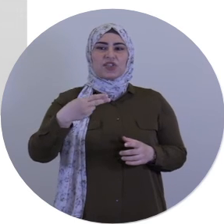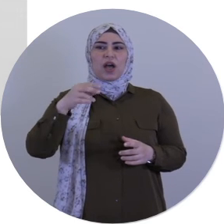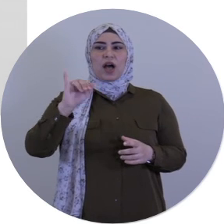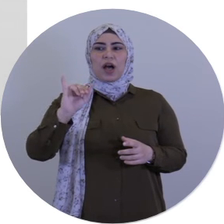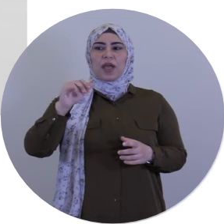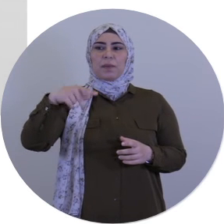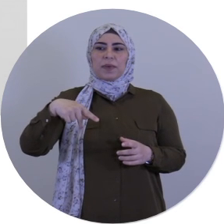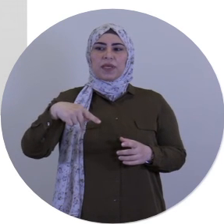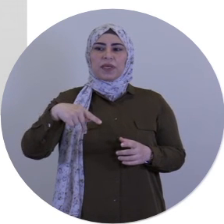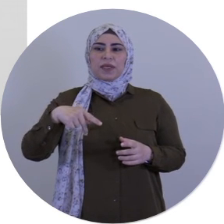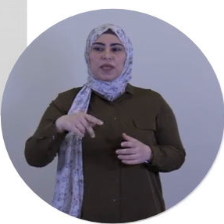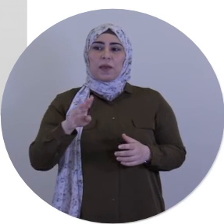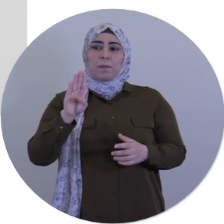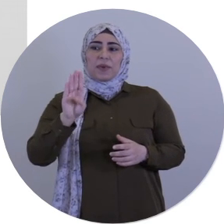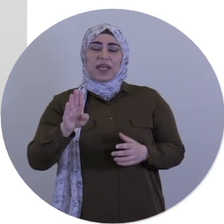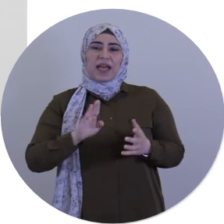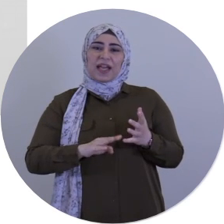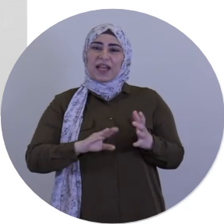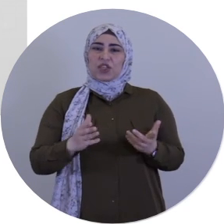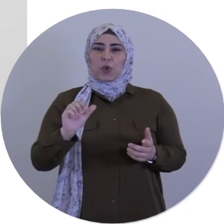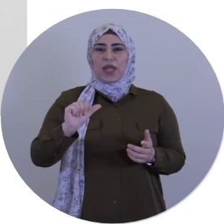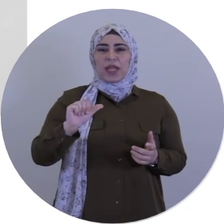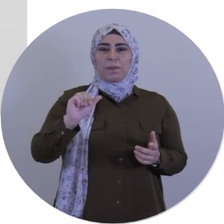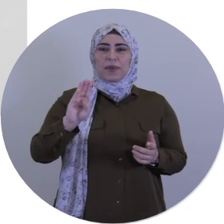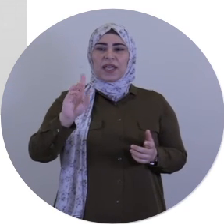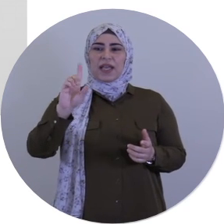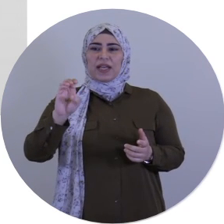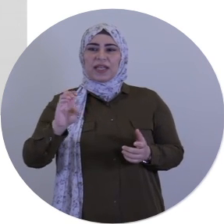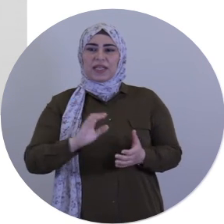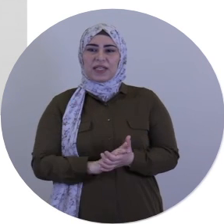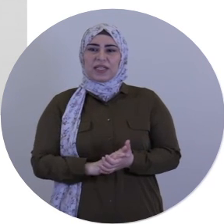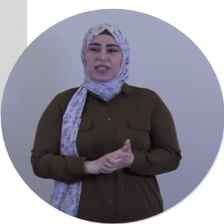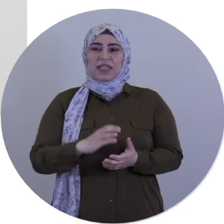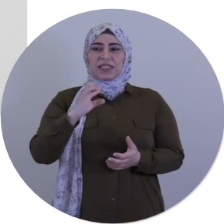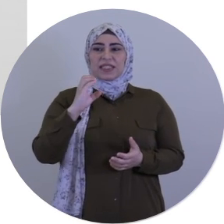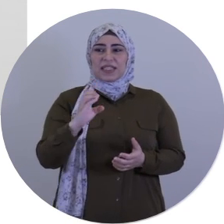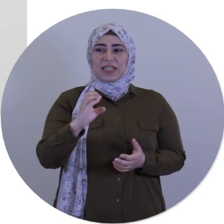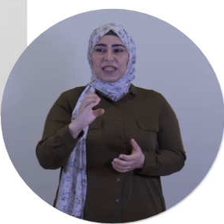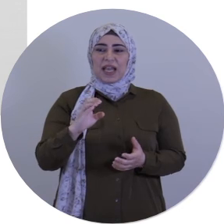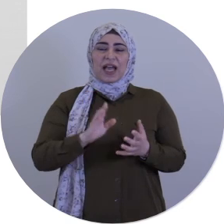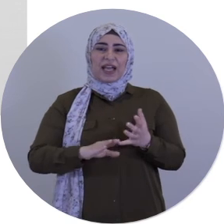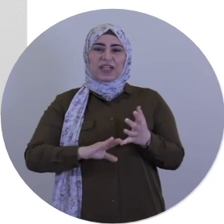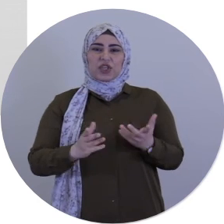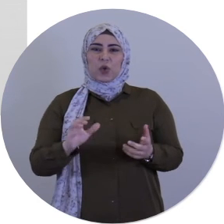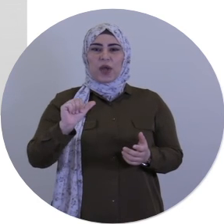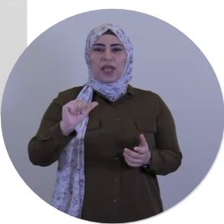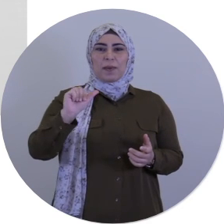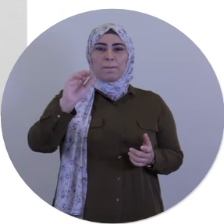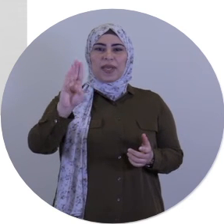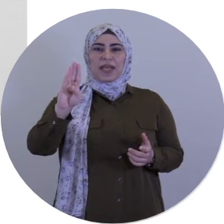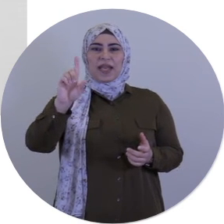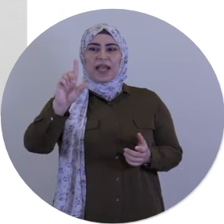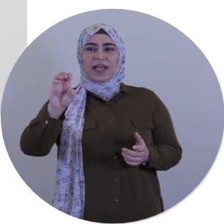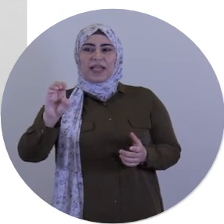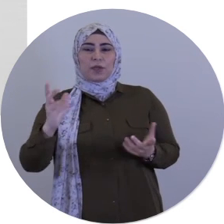great enjoyment and happiness. Excellent. Let's check C. Some pastimes are not fashionable anymore. And